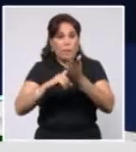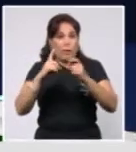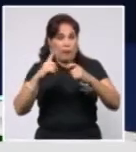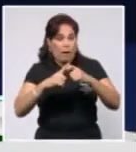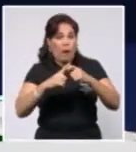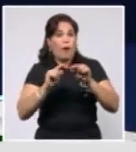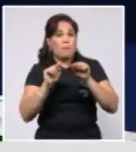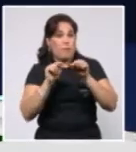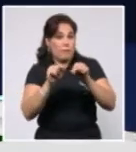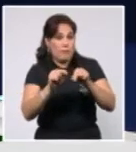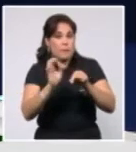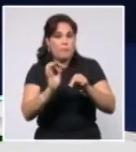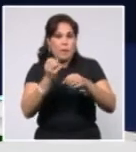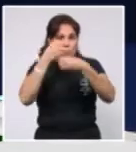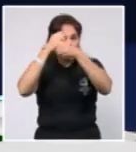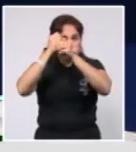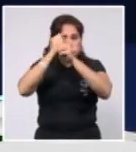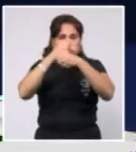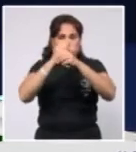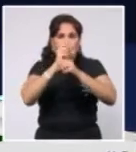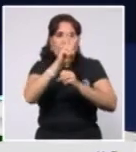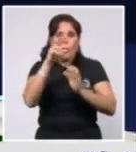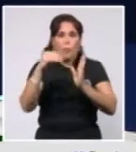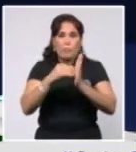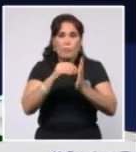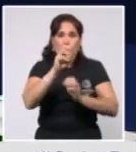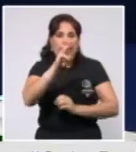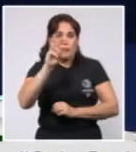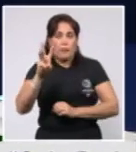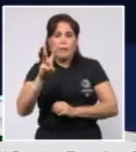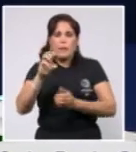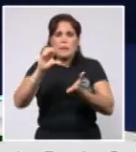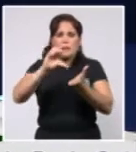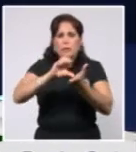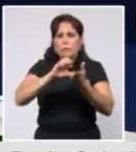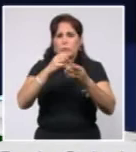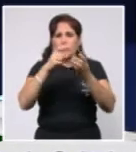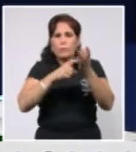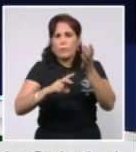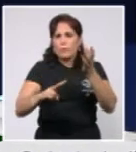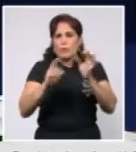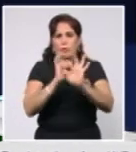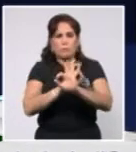980 in Havana's Hygiene, Epidemiology and Microbiology Center,